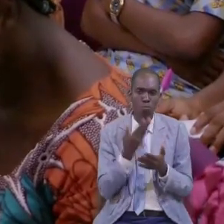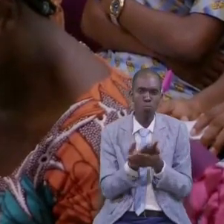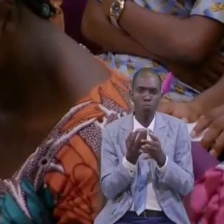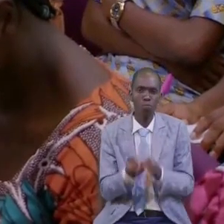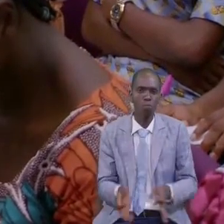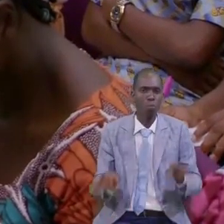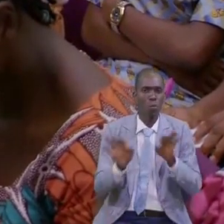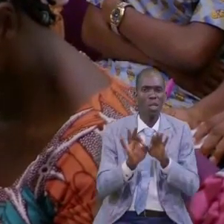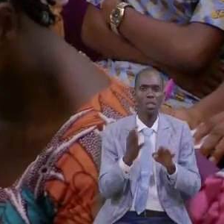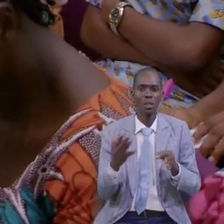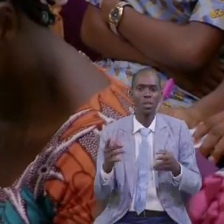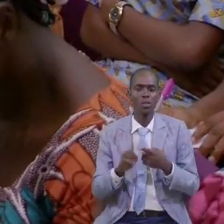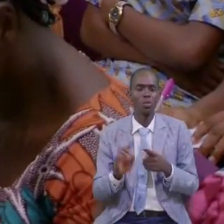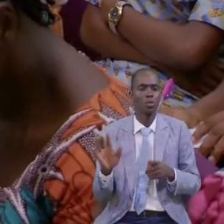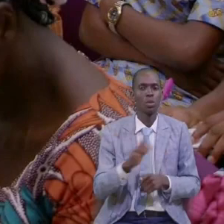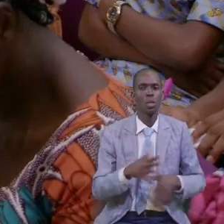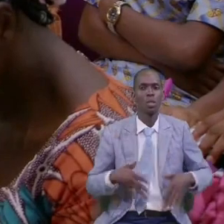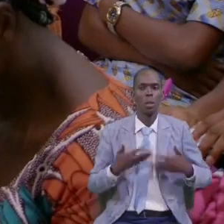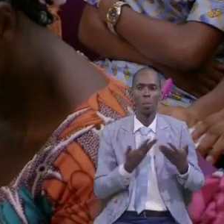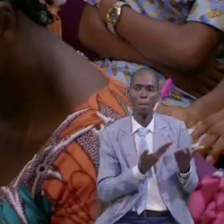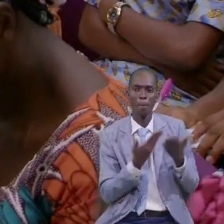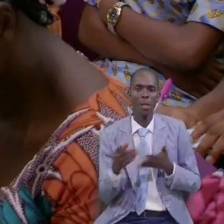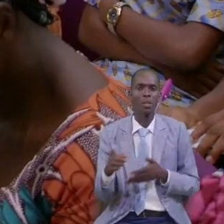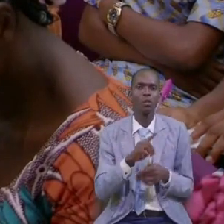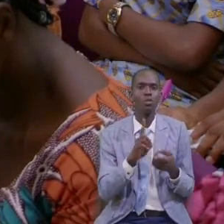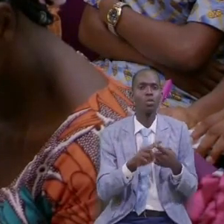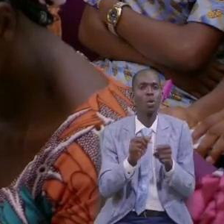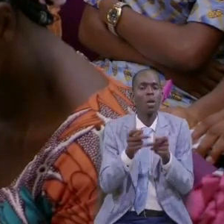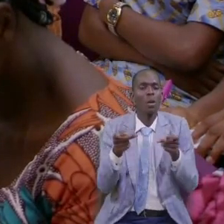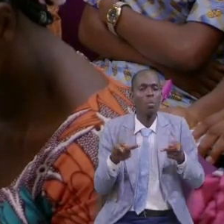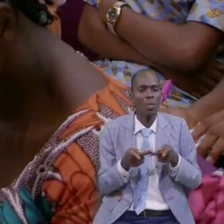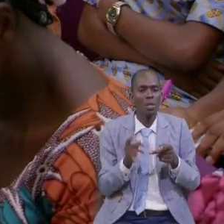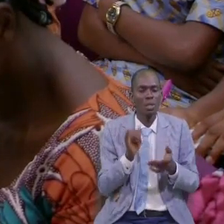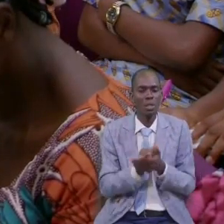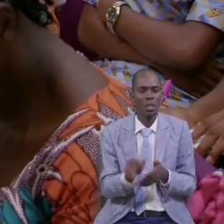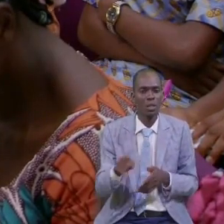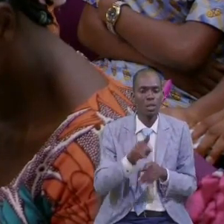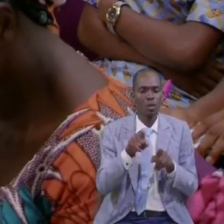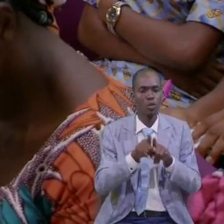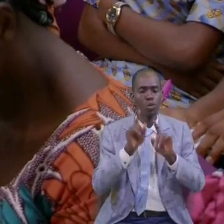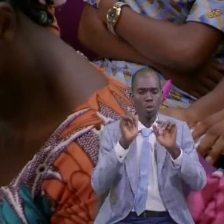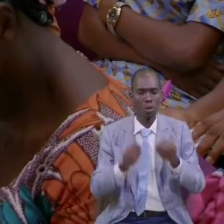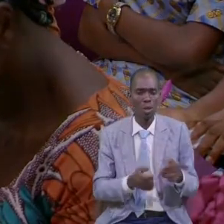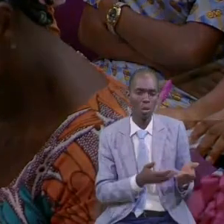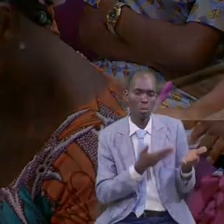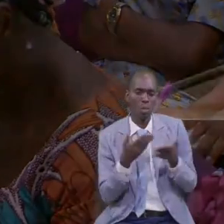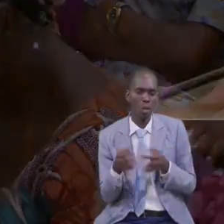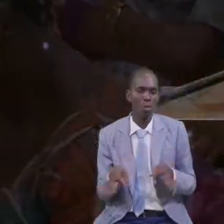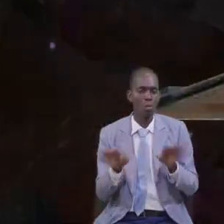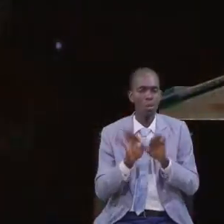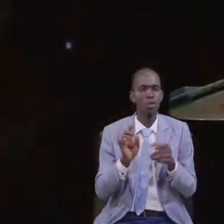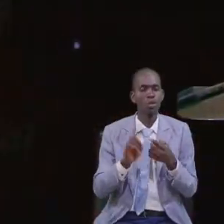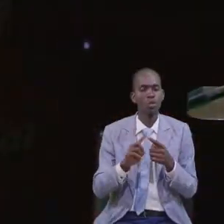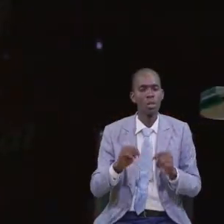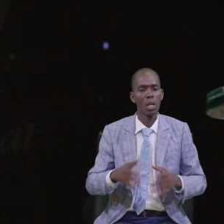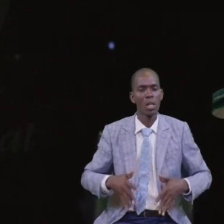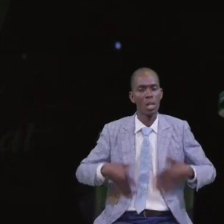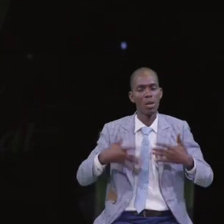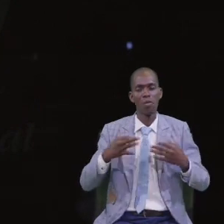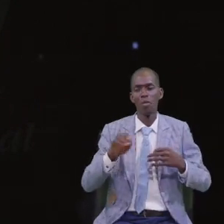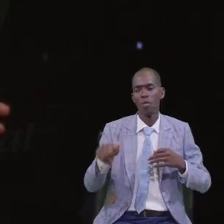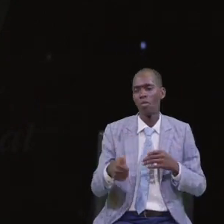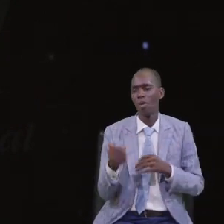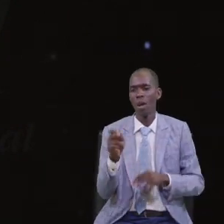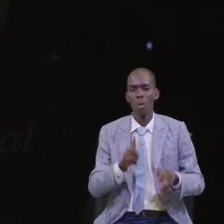bring them to a place they can also bring value to the lives of other people. And we want